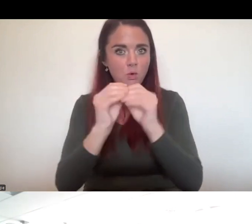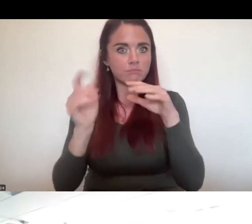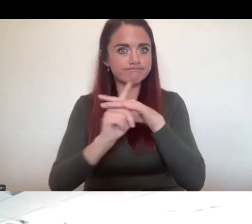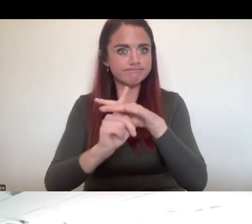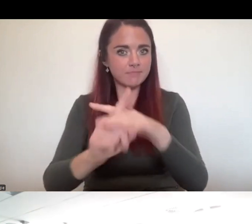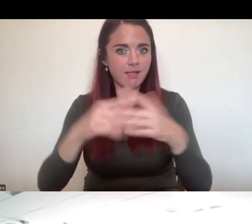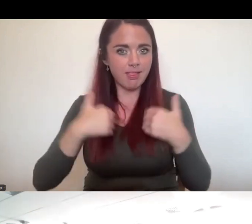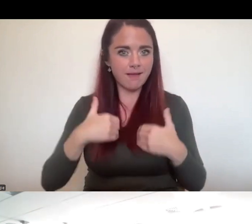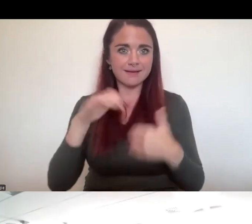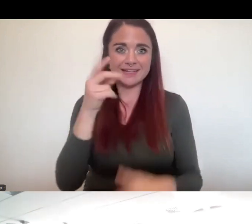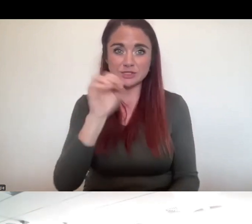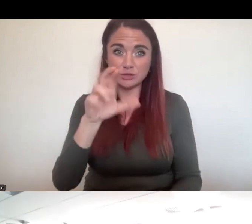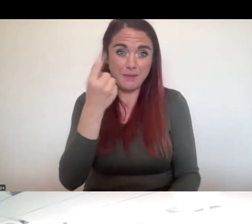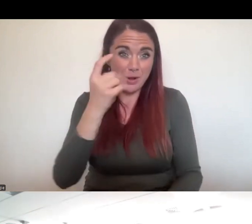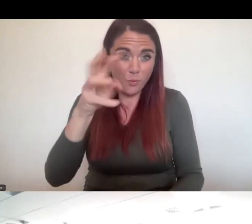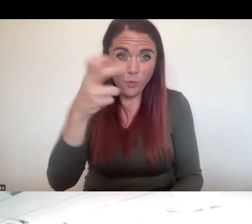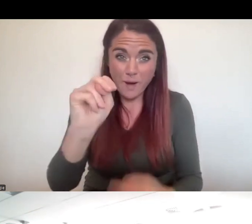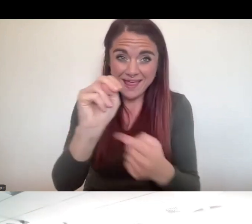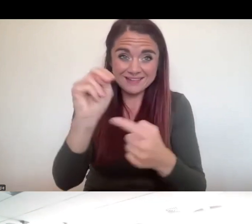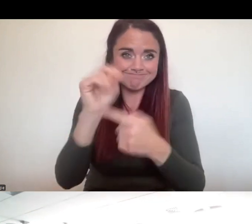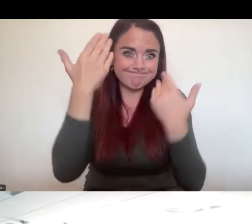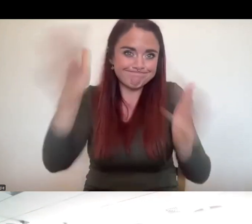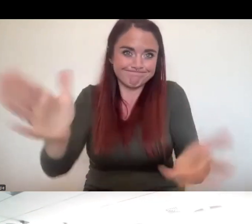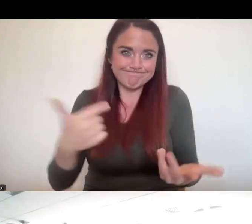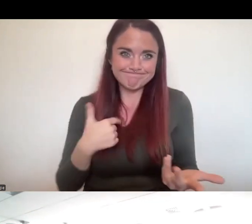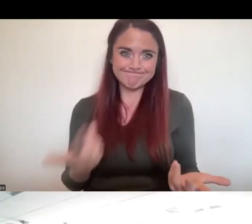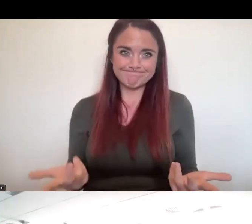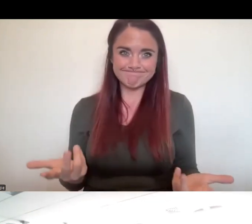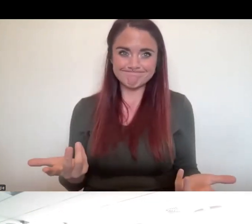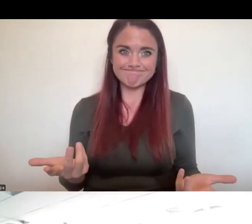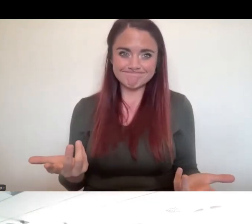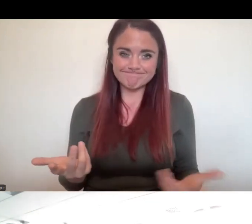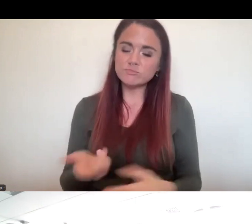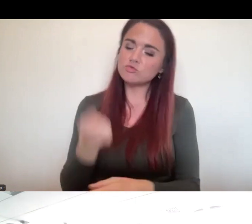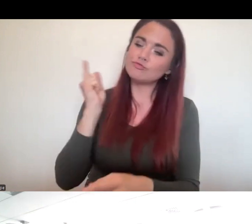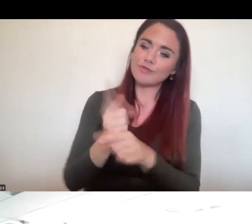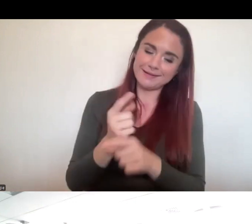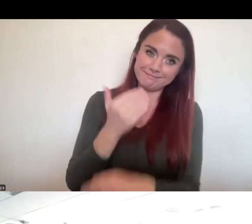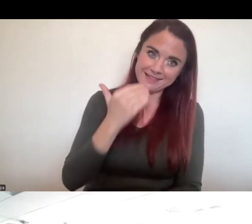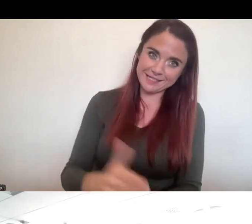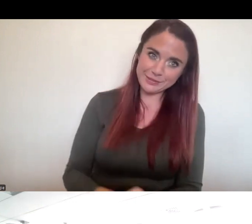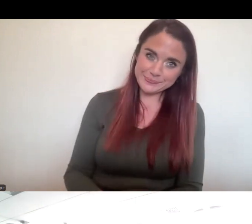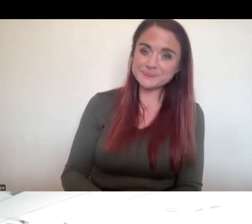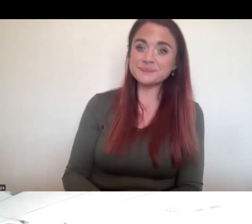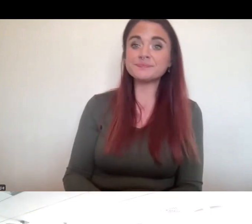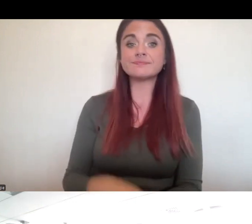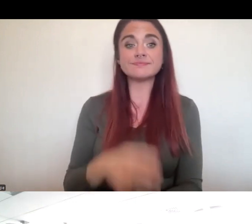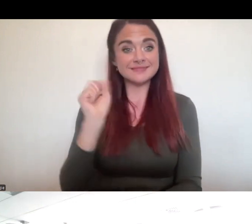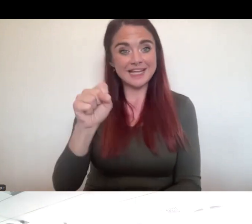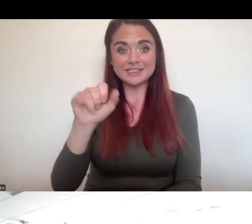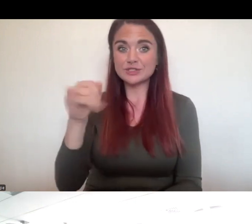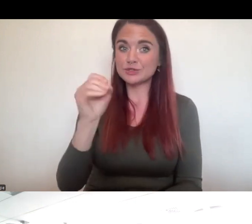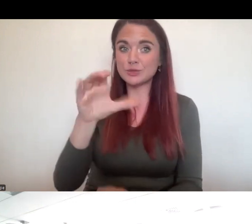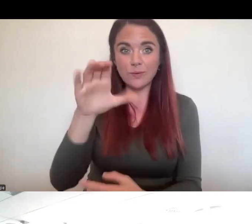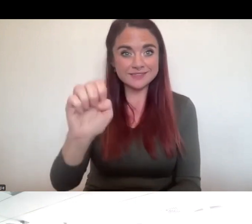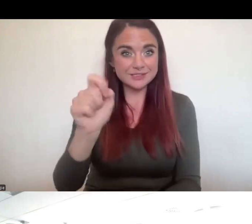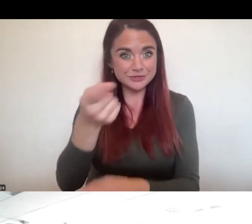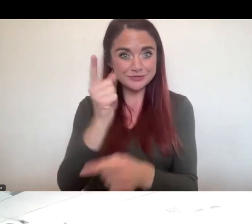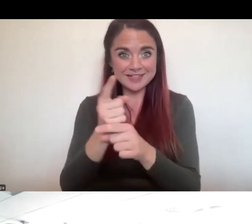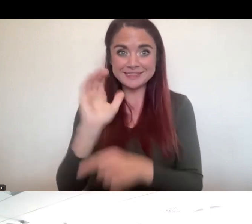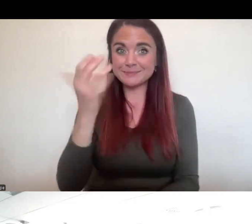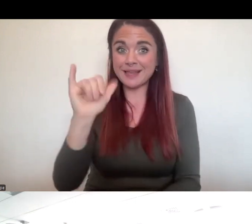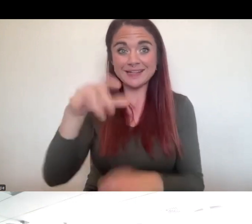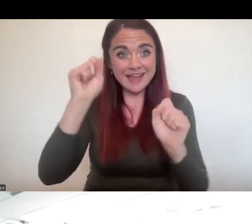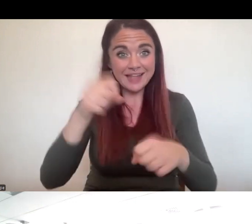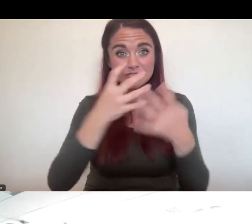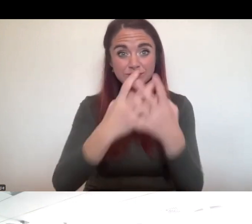but I don't know what that timeline looks like. Right. Thank you for that. So, yep, Joyce, it does seem that they can get the